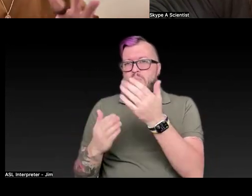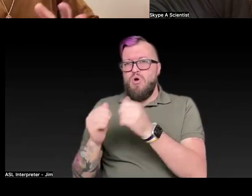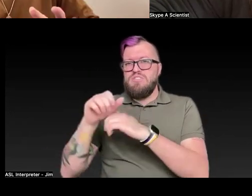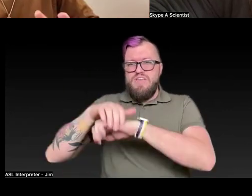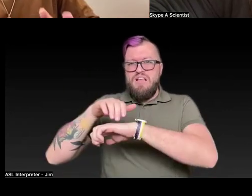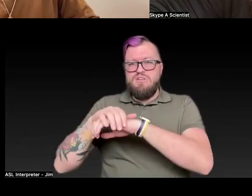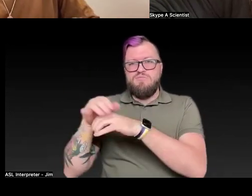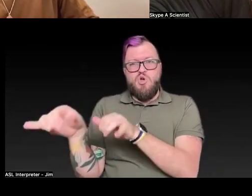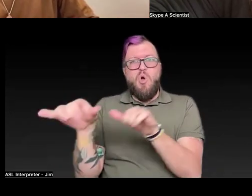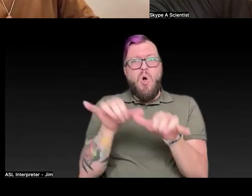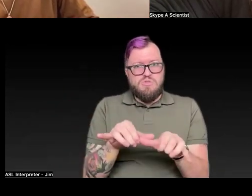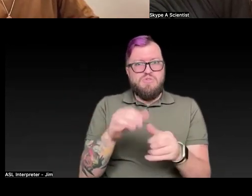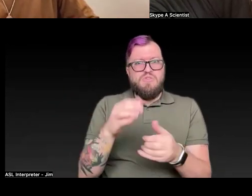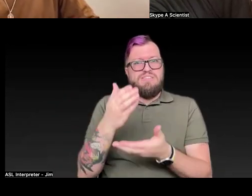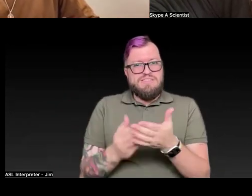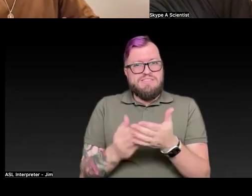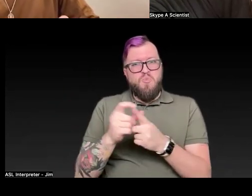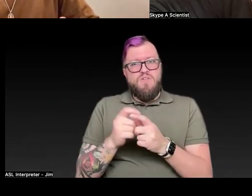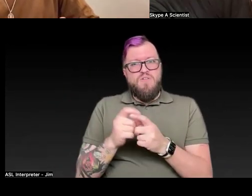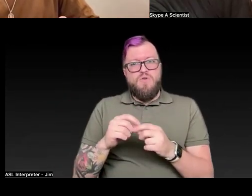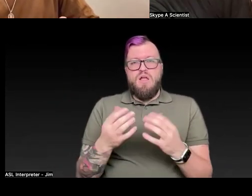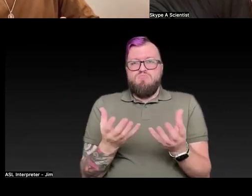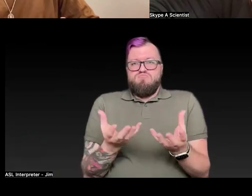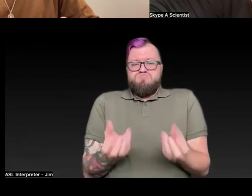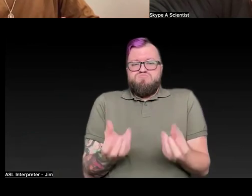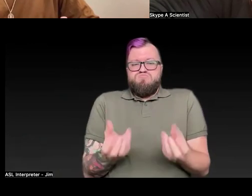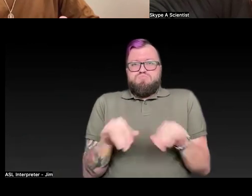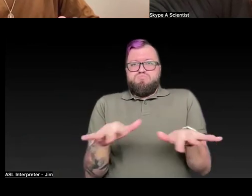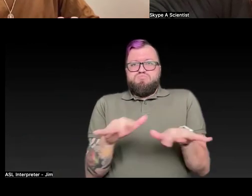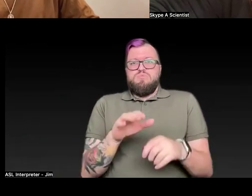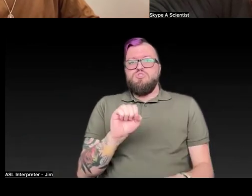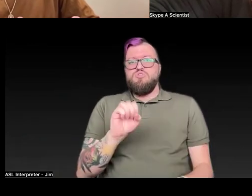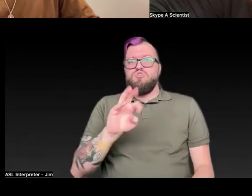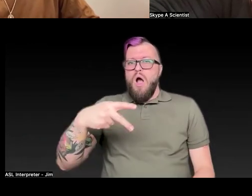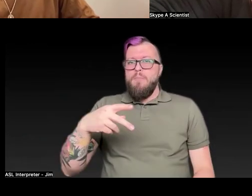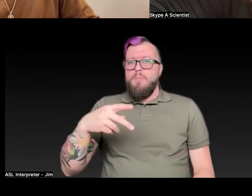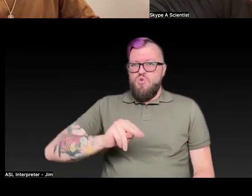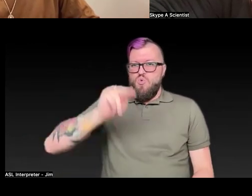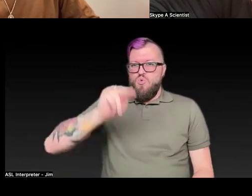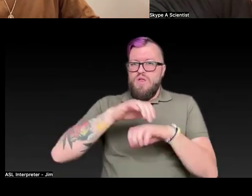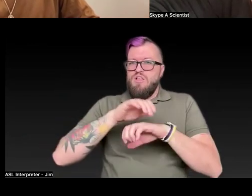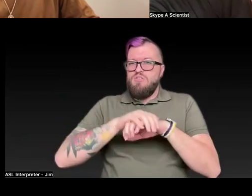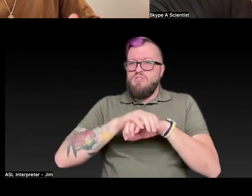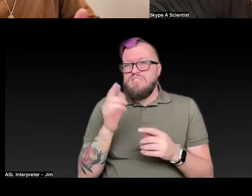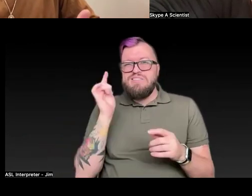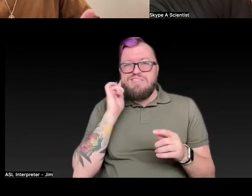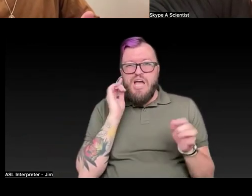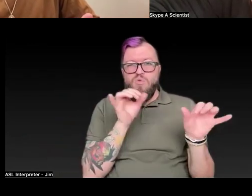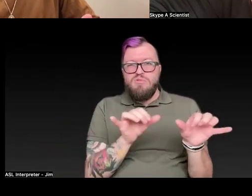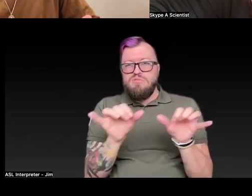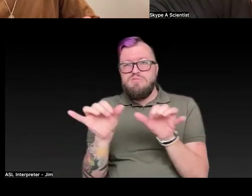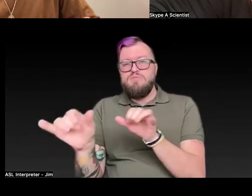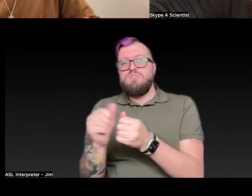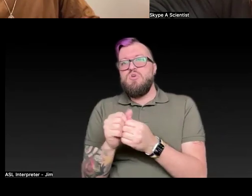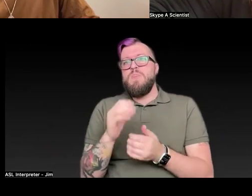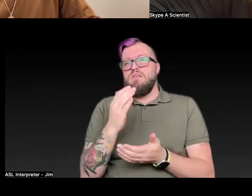swampy area, an ale. And so there's some question about whether or not like